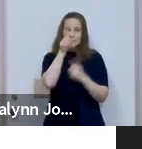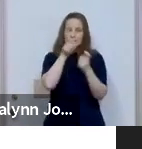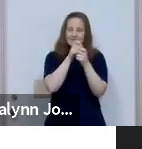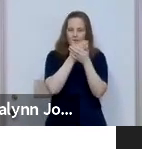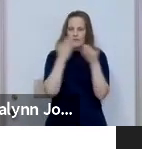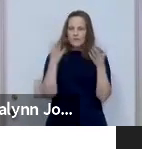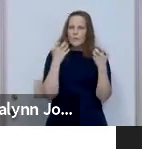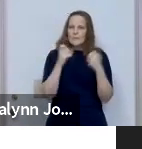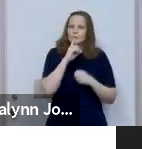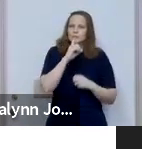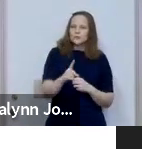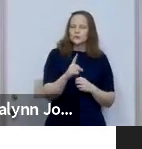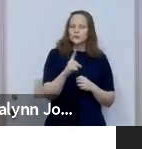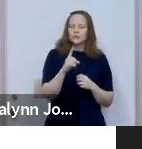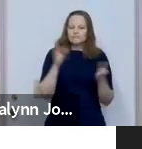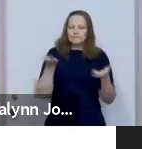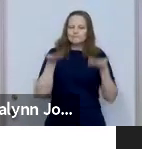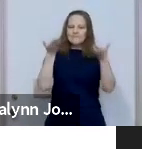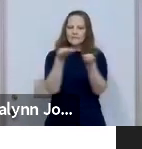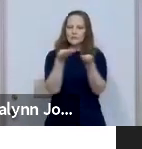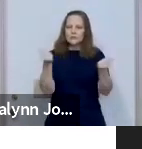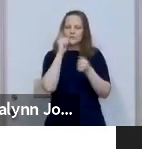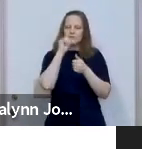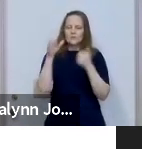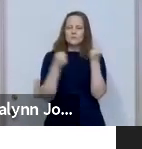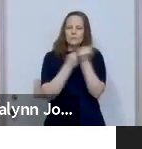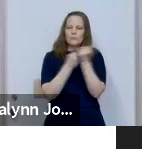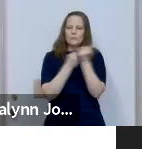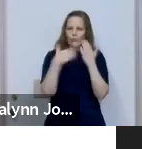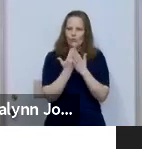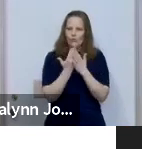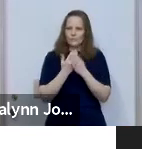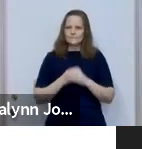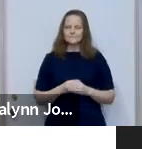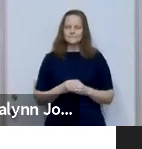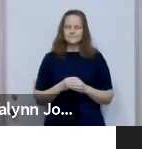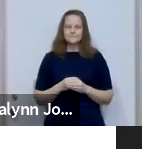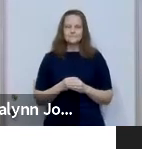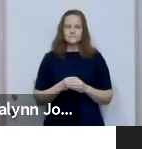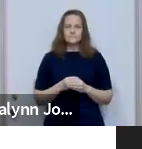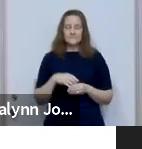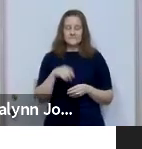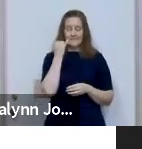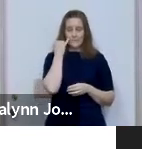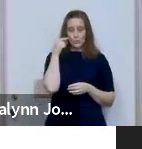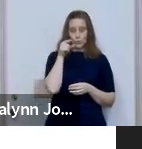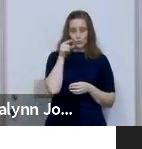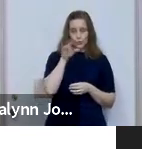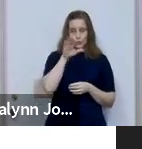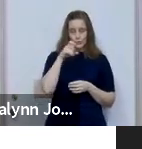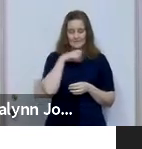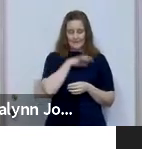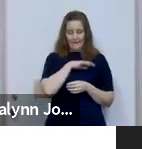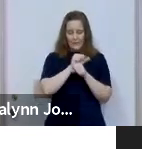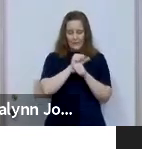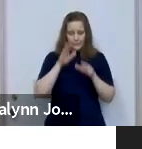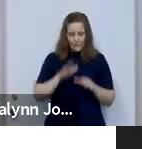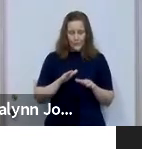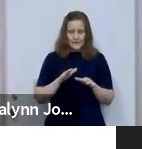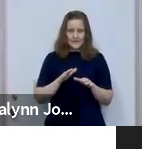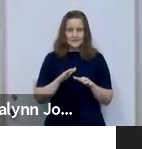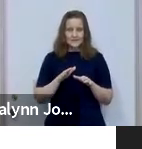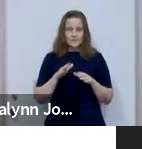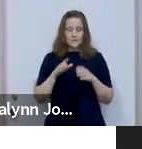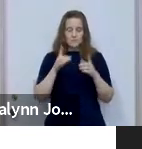So we want to make sure that we provide a solution that best supports them as well. If you, your staff, your employees, or anybody has questions about